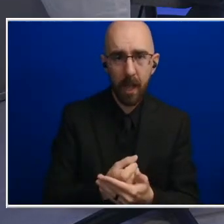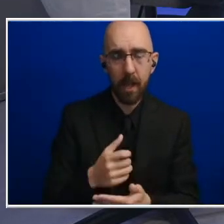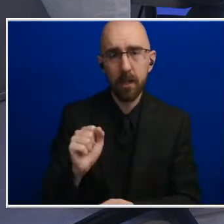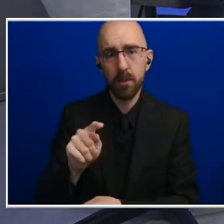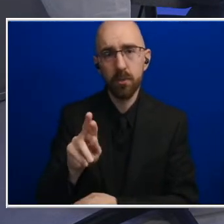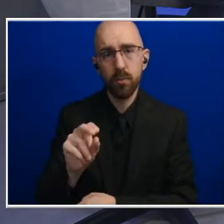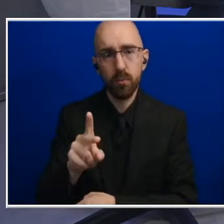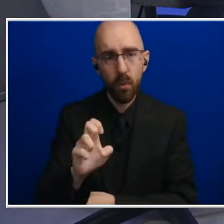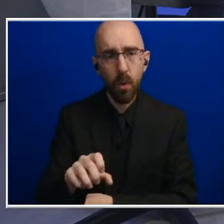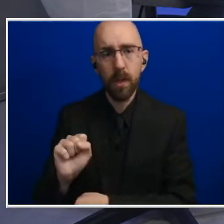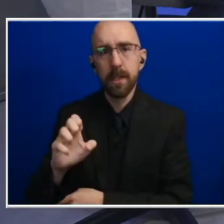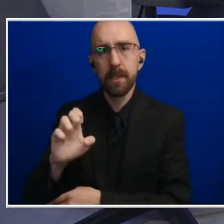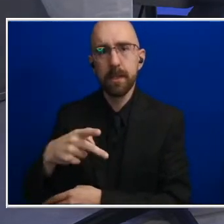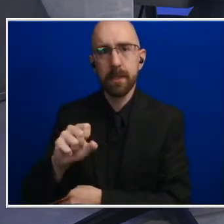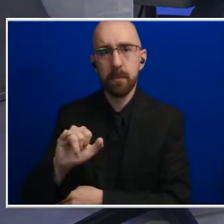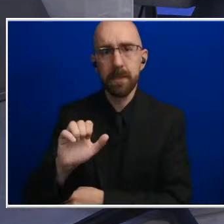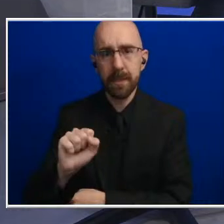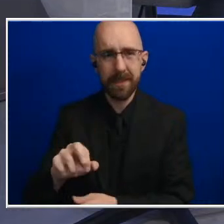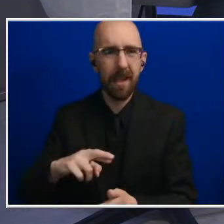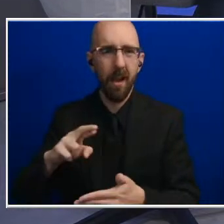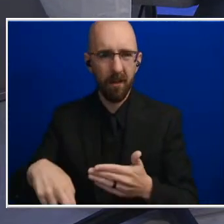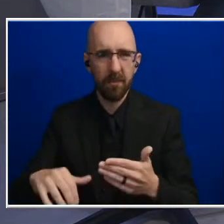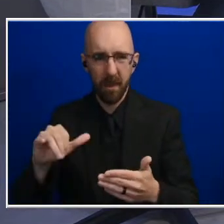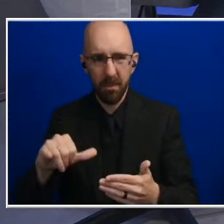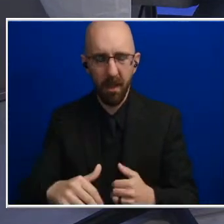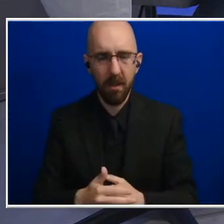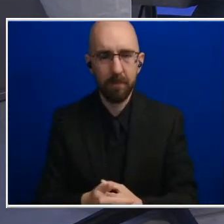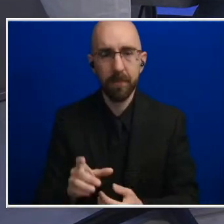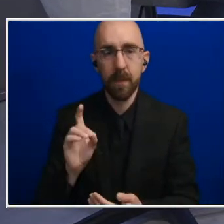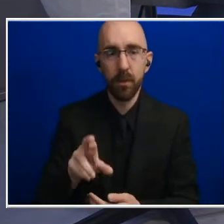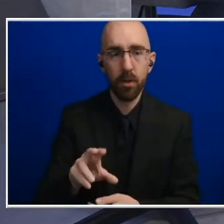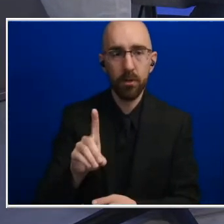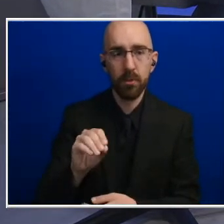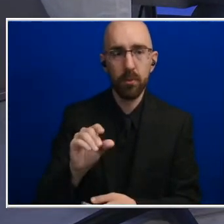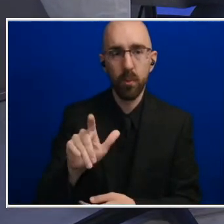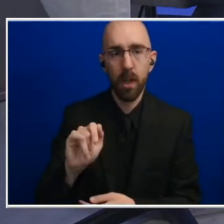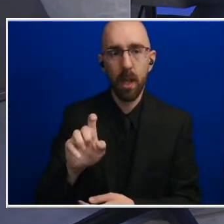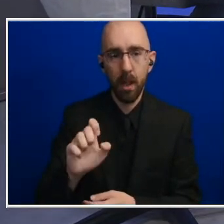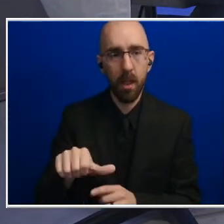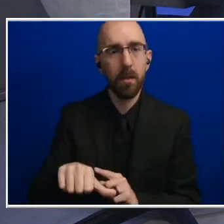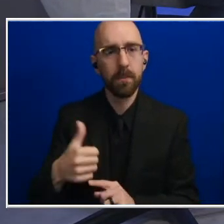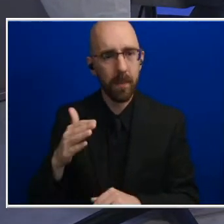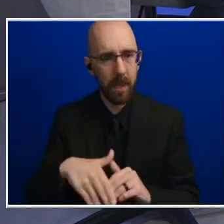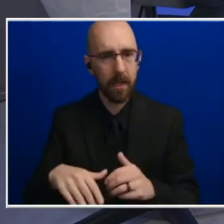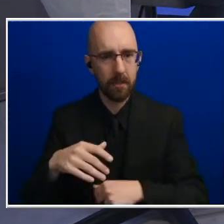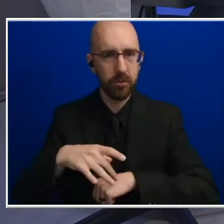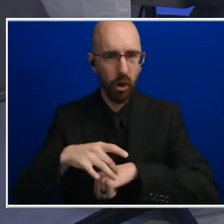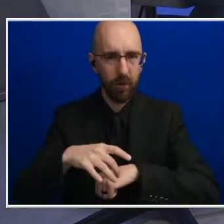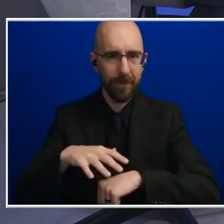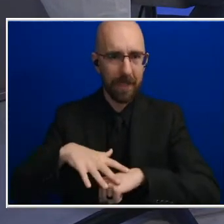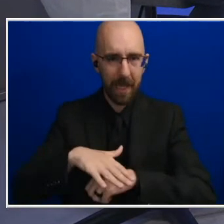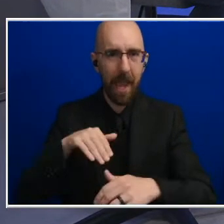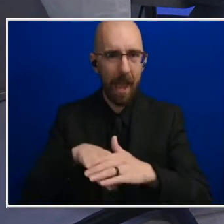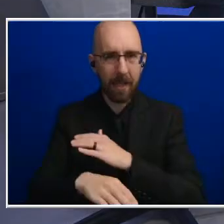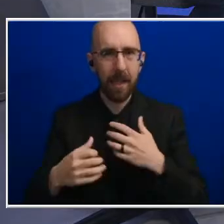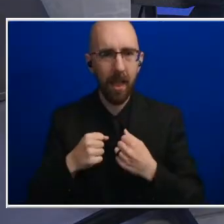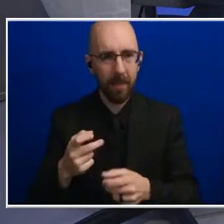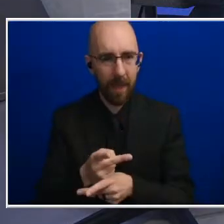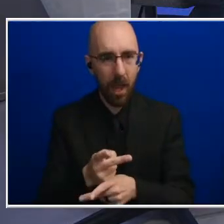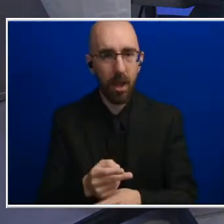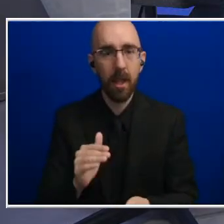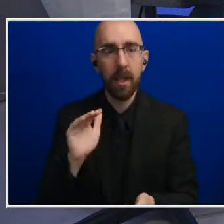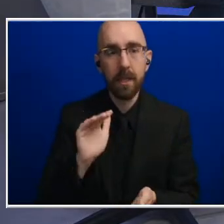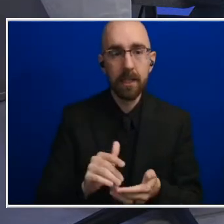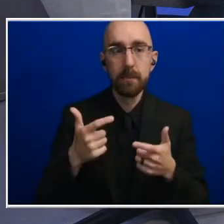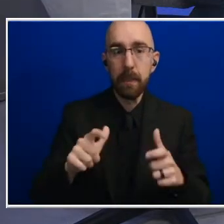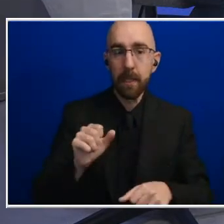outcomes. Dr. Doolittle, besides geography and access to health care, fewer big employers mean less insurance. How do all